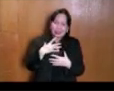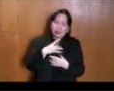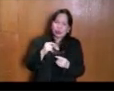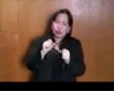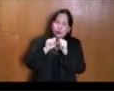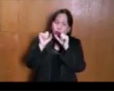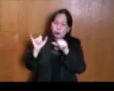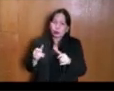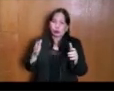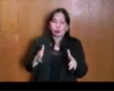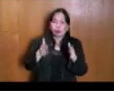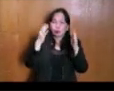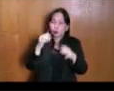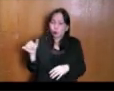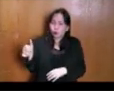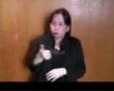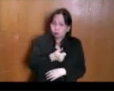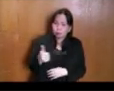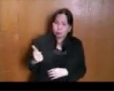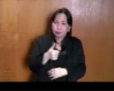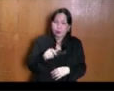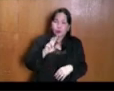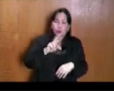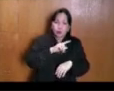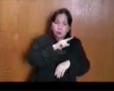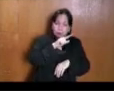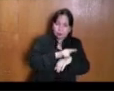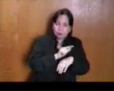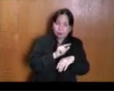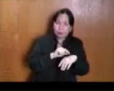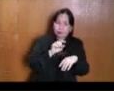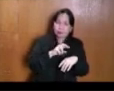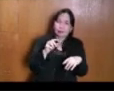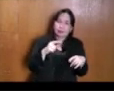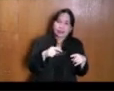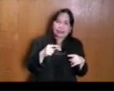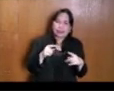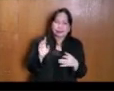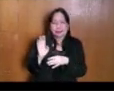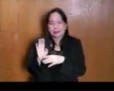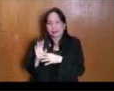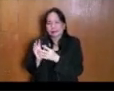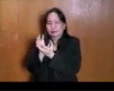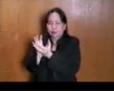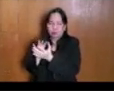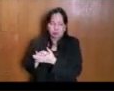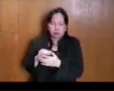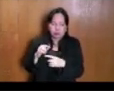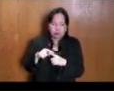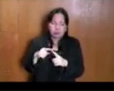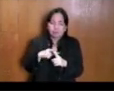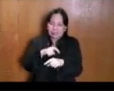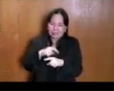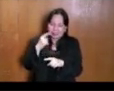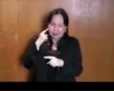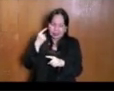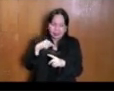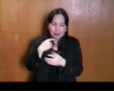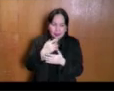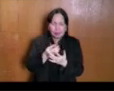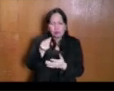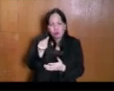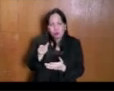buildings, transportation, land use, and industry. In the interest of time, I'll only be discussing a few of